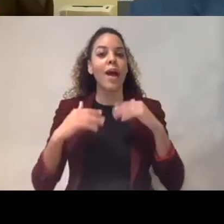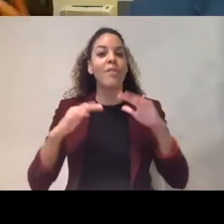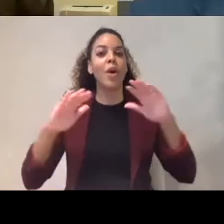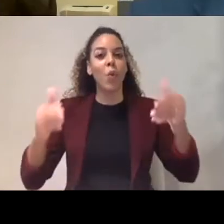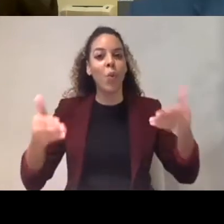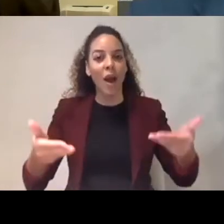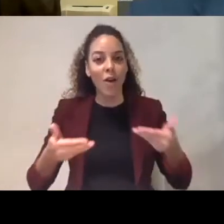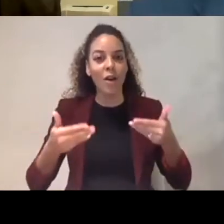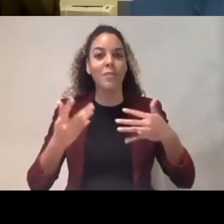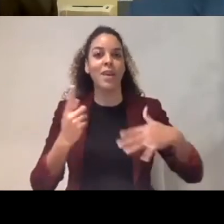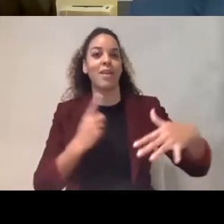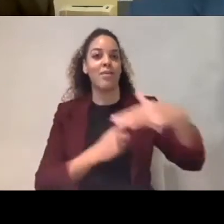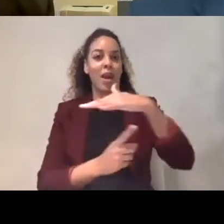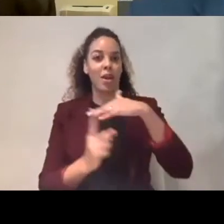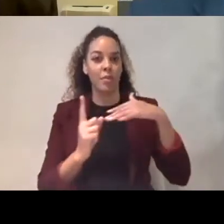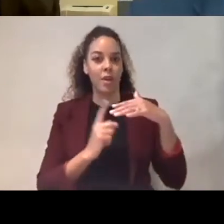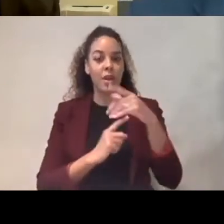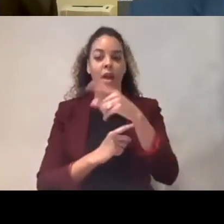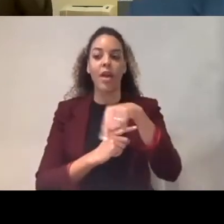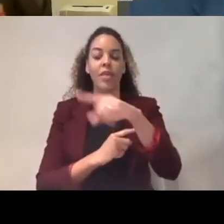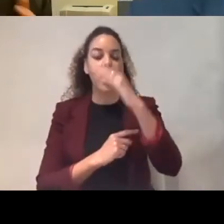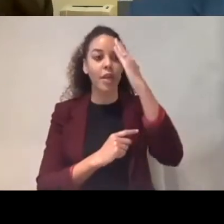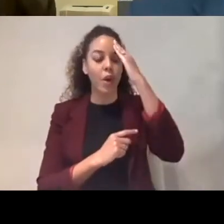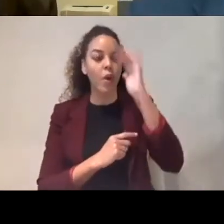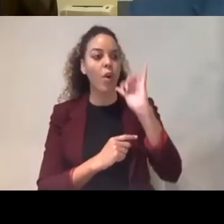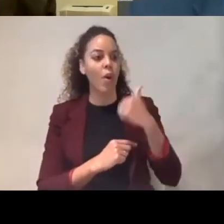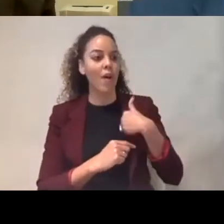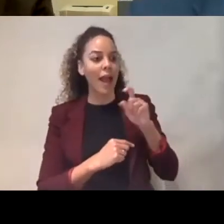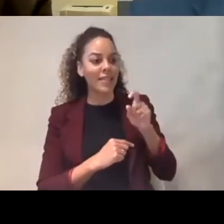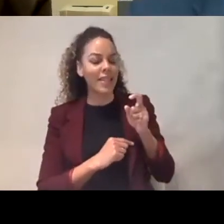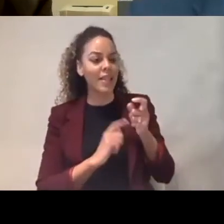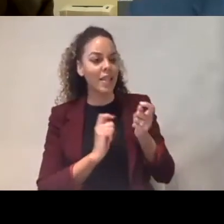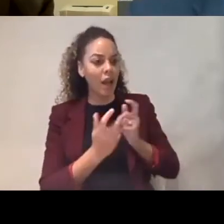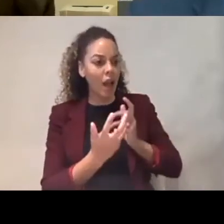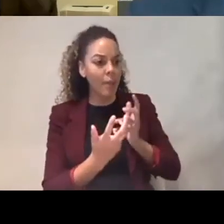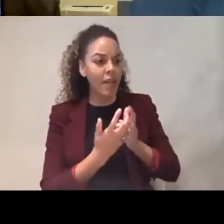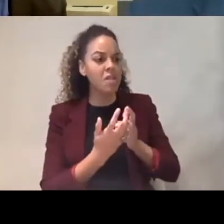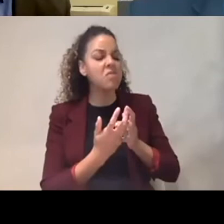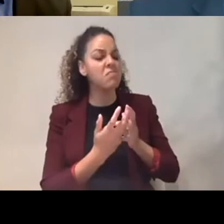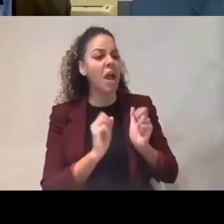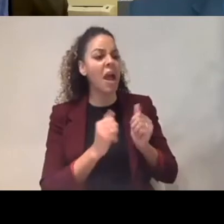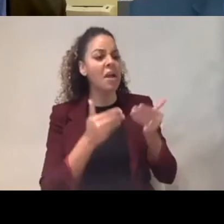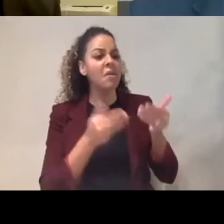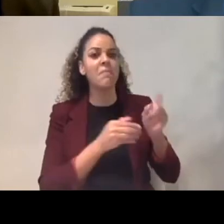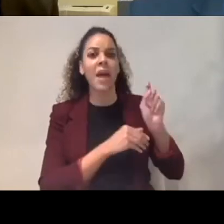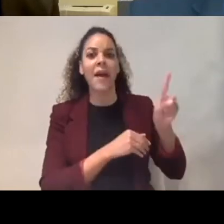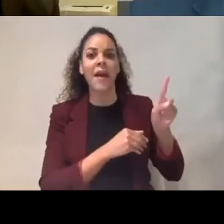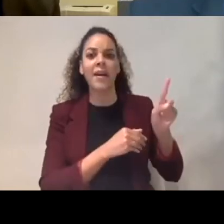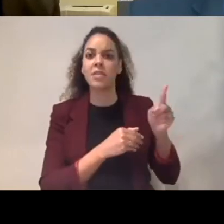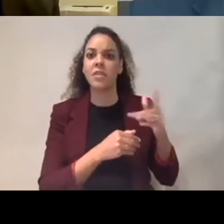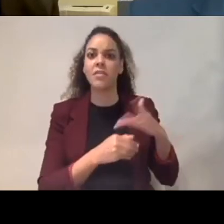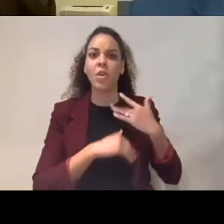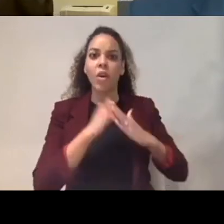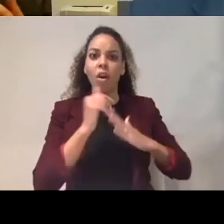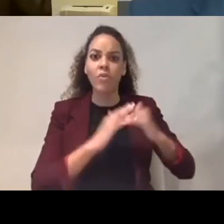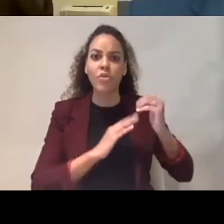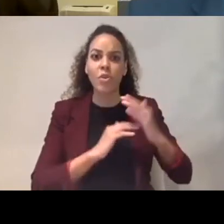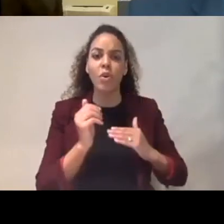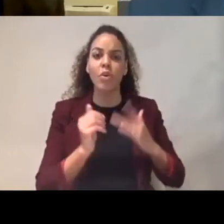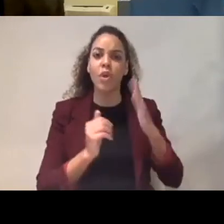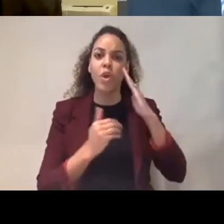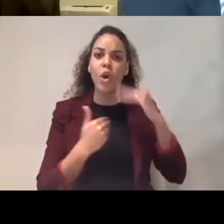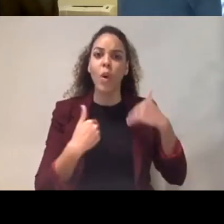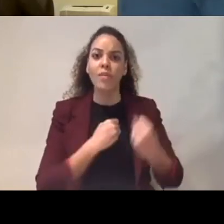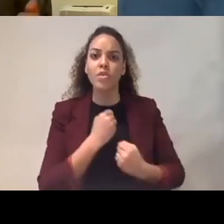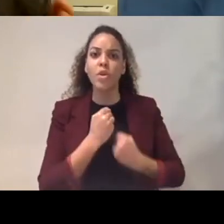where they know they can get an accommodation if they need one, and they know that they can have an affinity group or some sort of employee